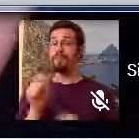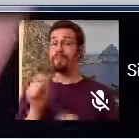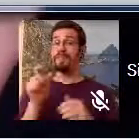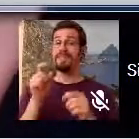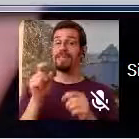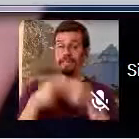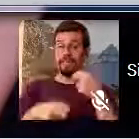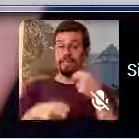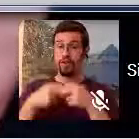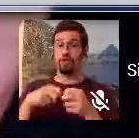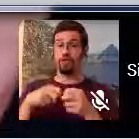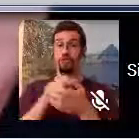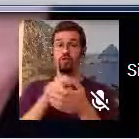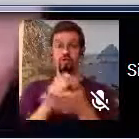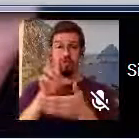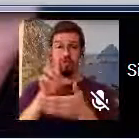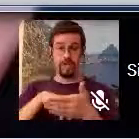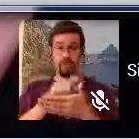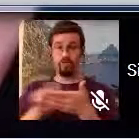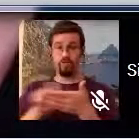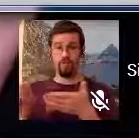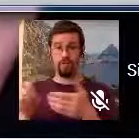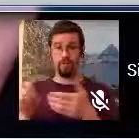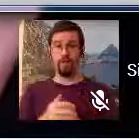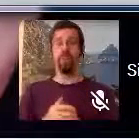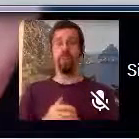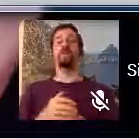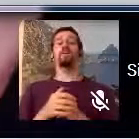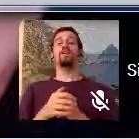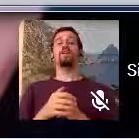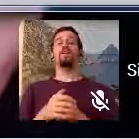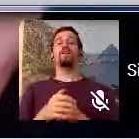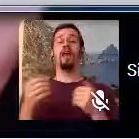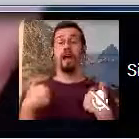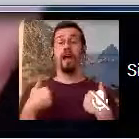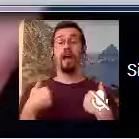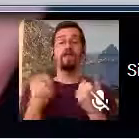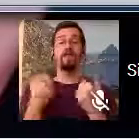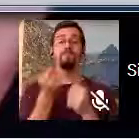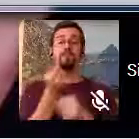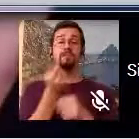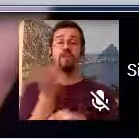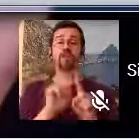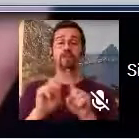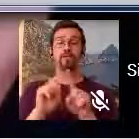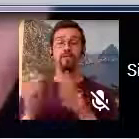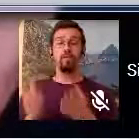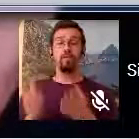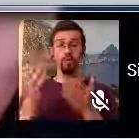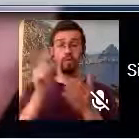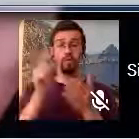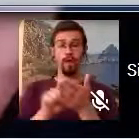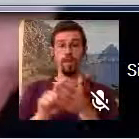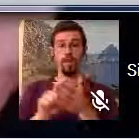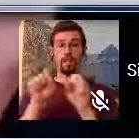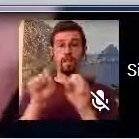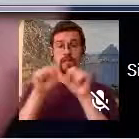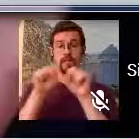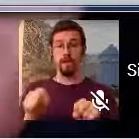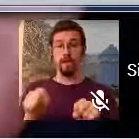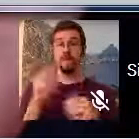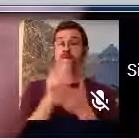There are coexisting proposed writing systems for sign language, of which the following are some examples.